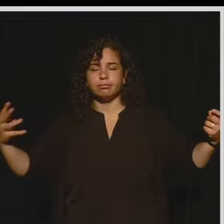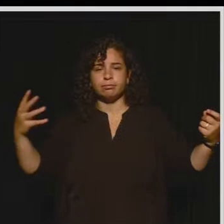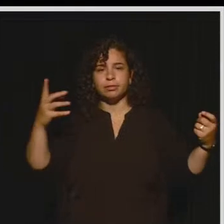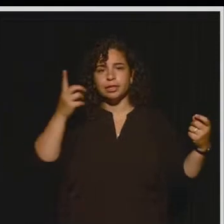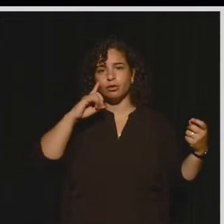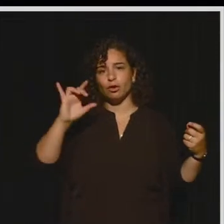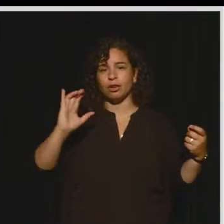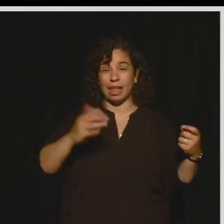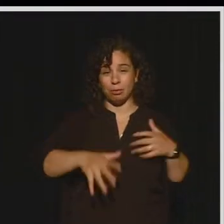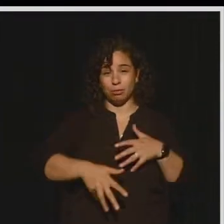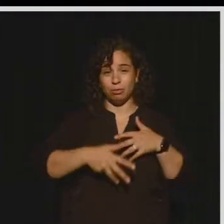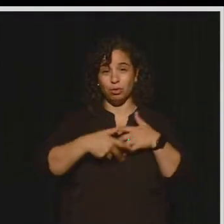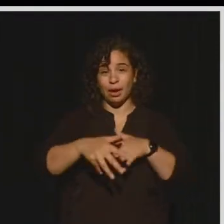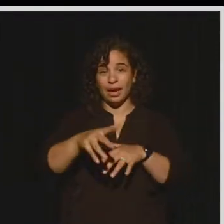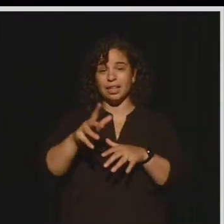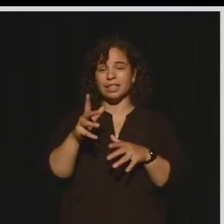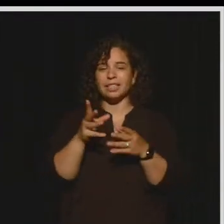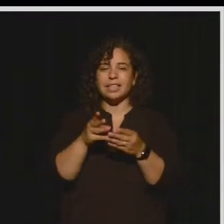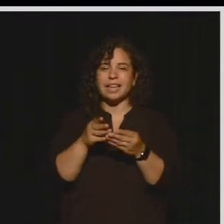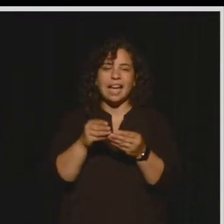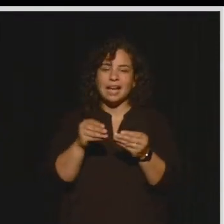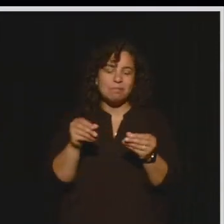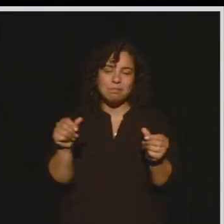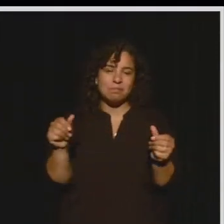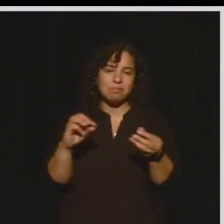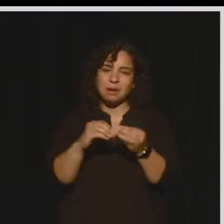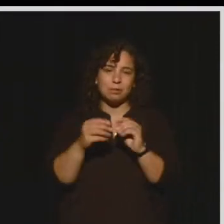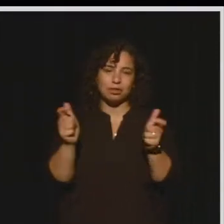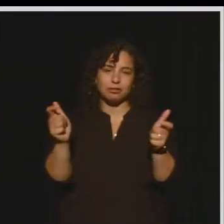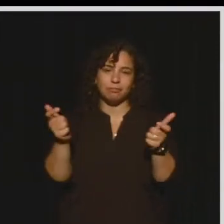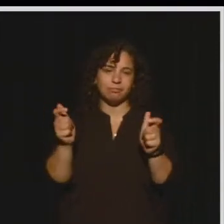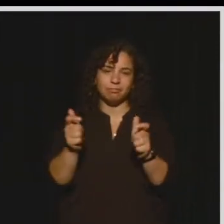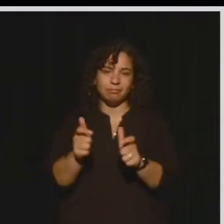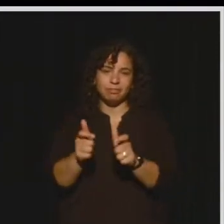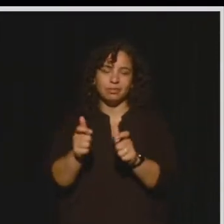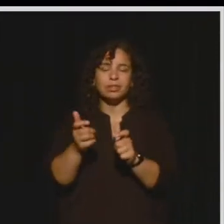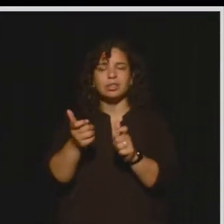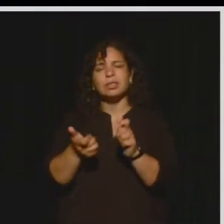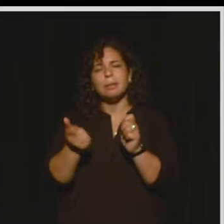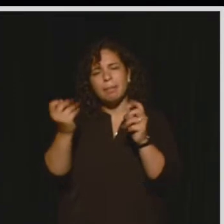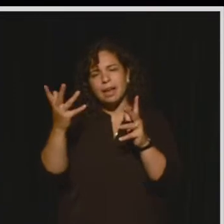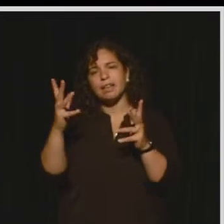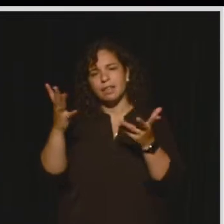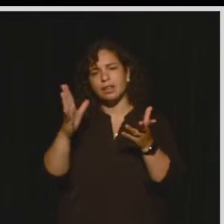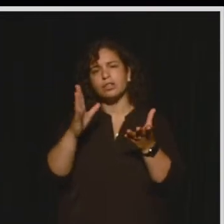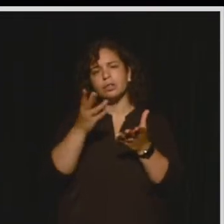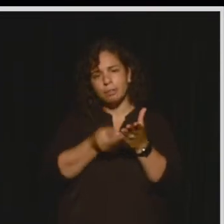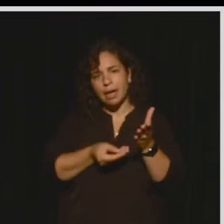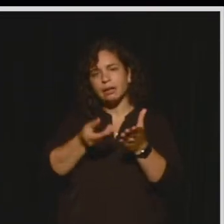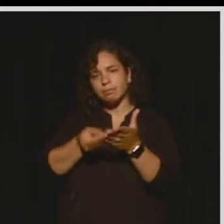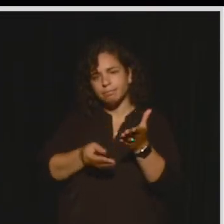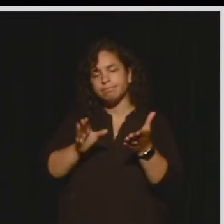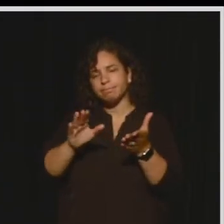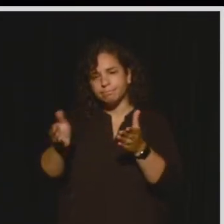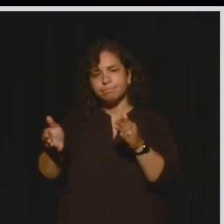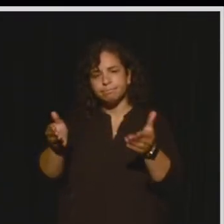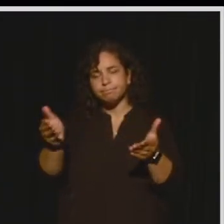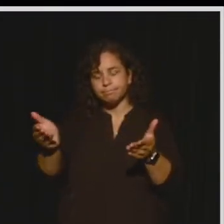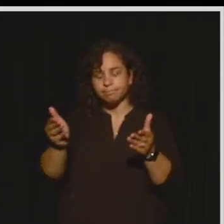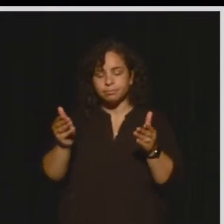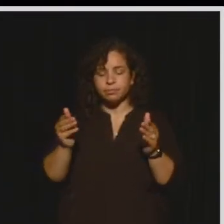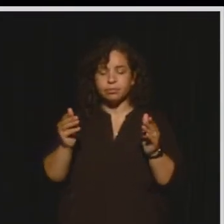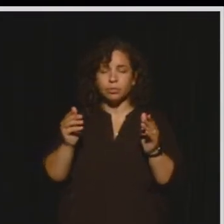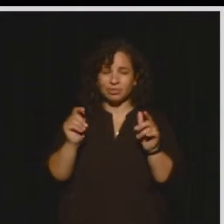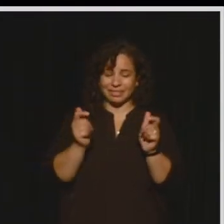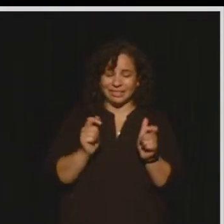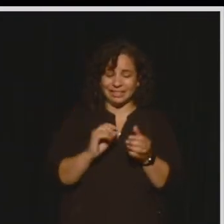parade, has disbanded. Most of the, lots of the fellows have passed on. And so, as a parade, we were faced